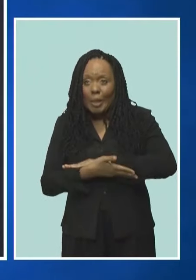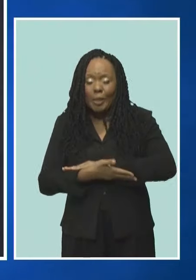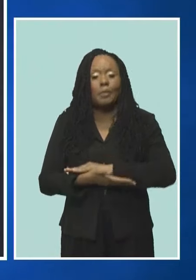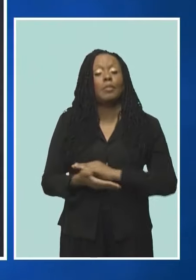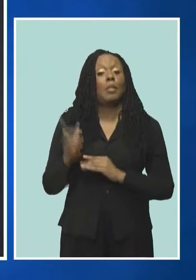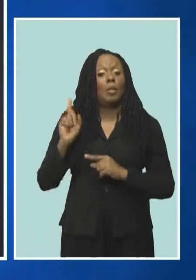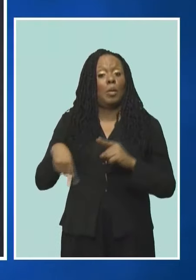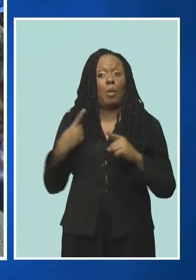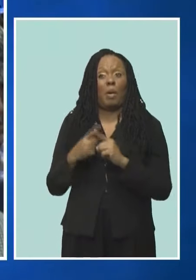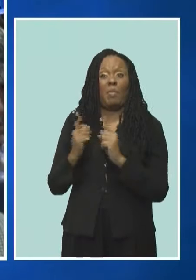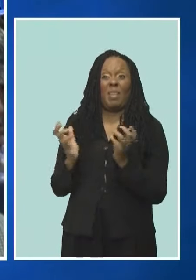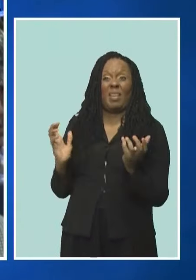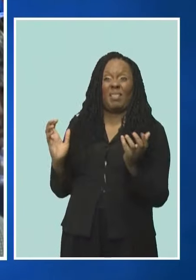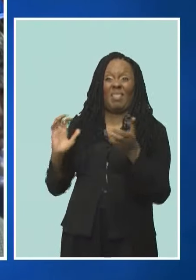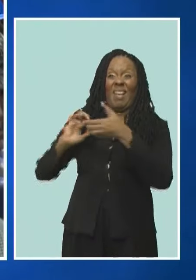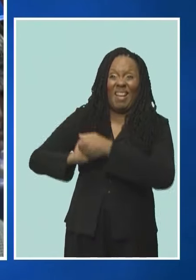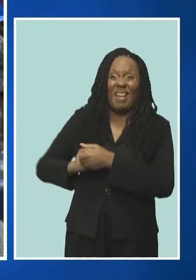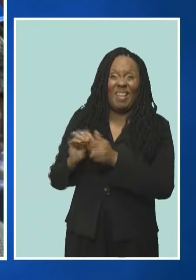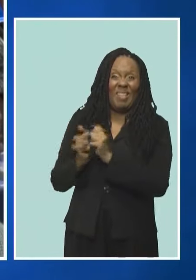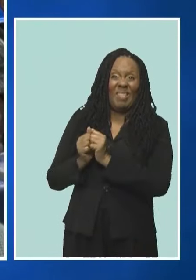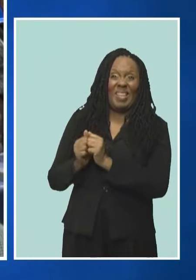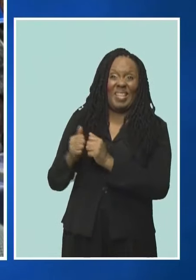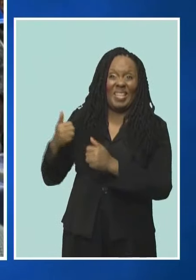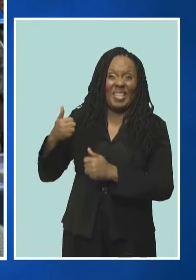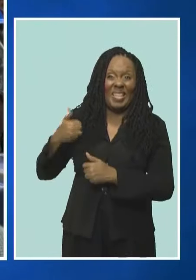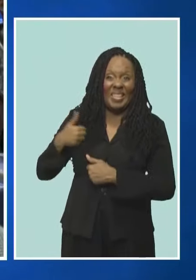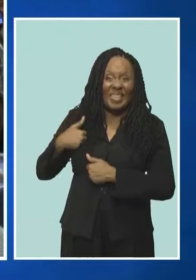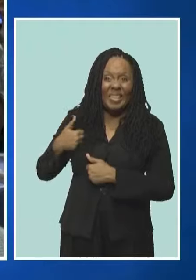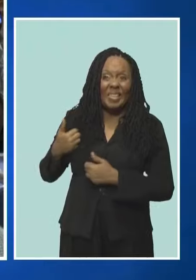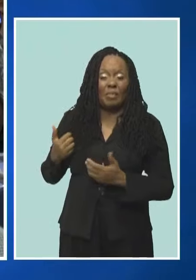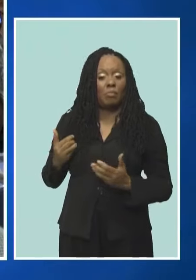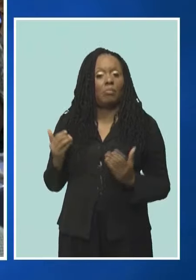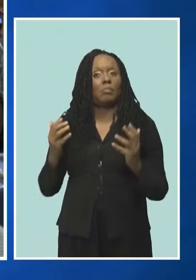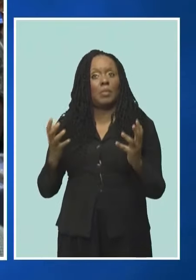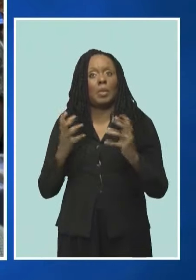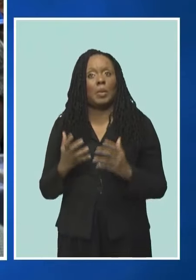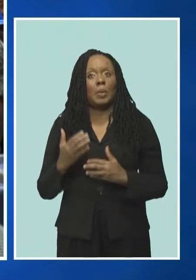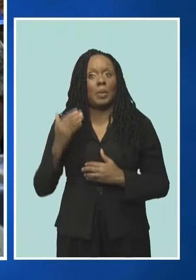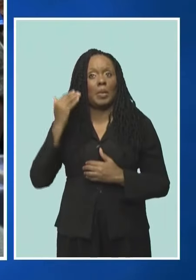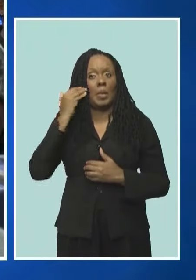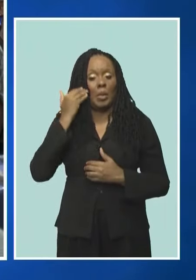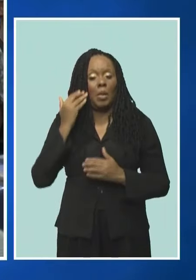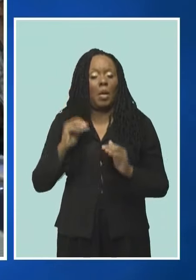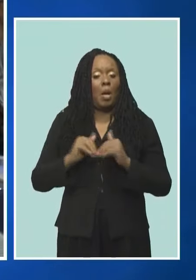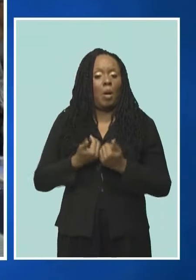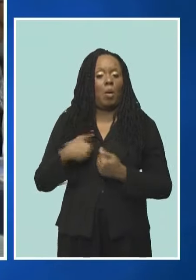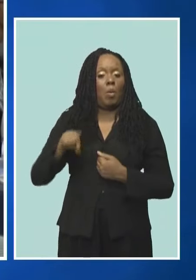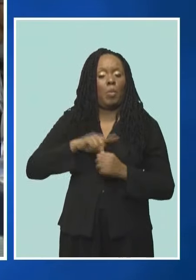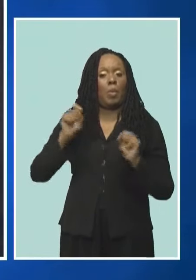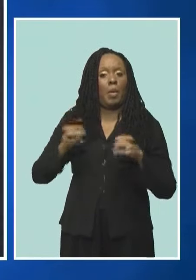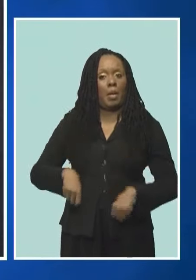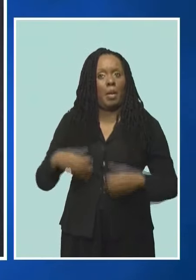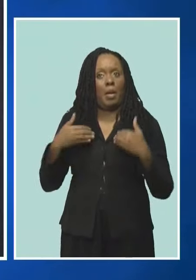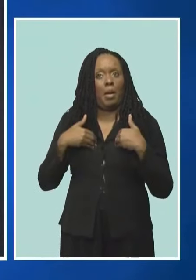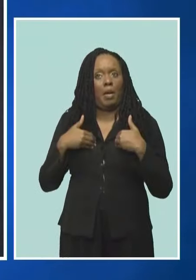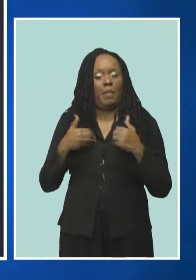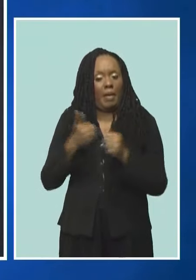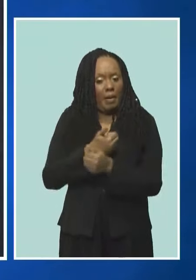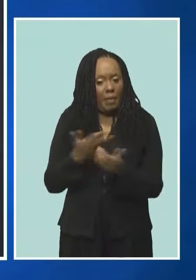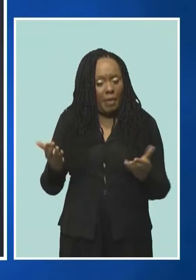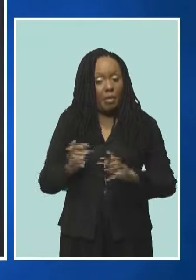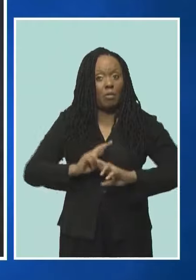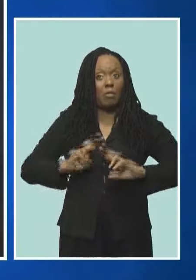allows us to understand how can we credibly stand up a CERT, have the resources on hand